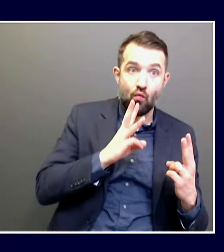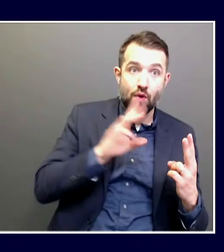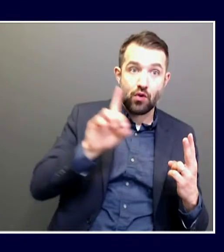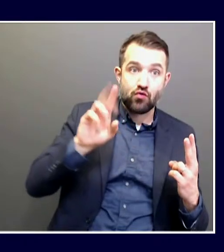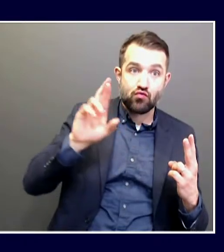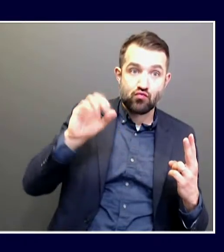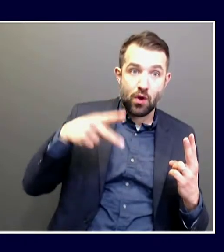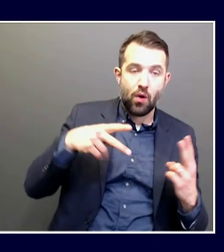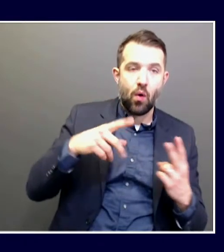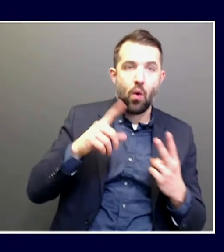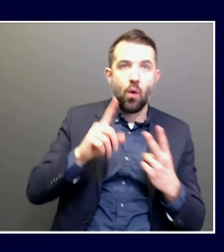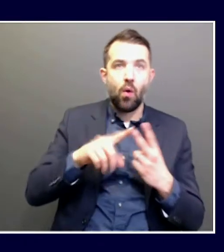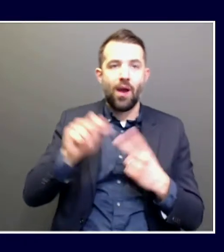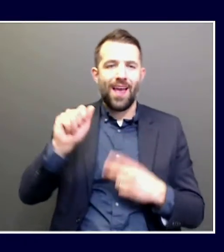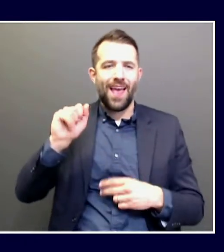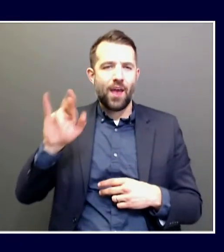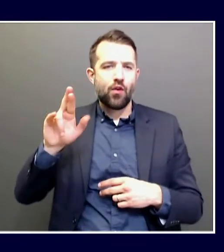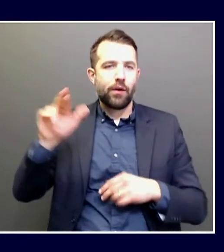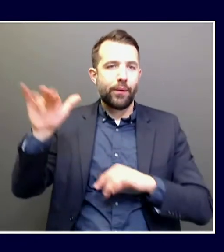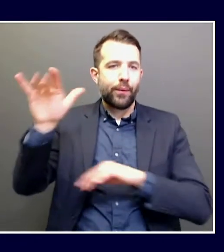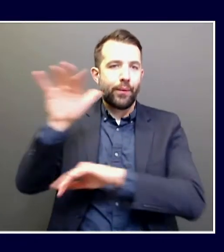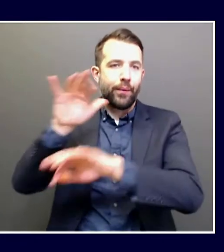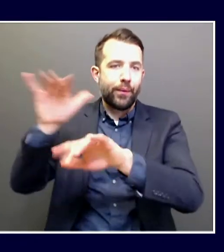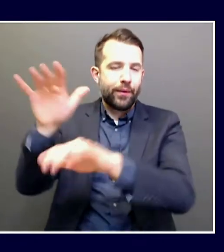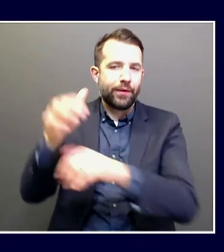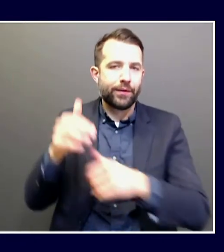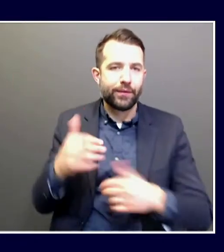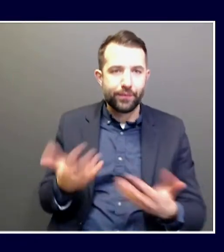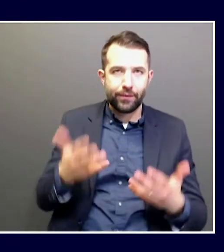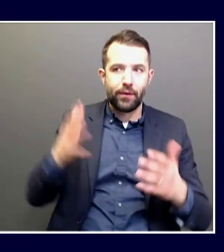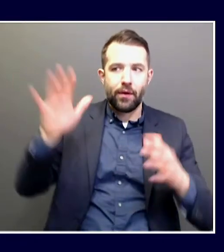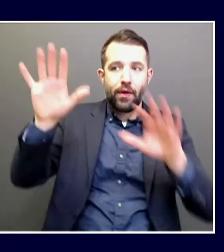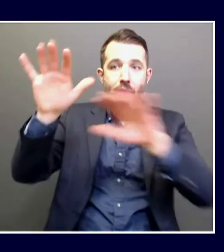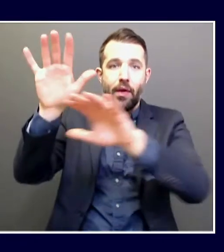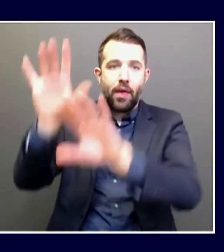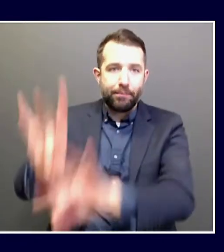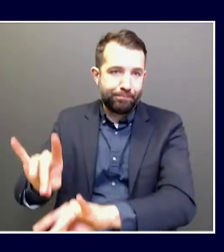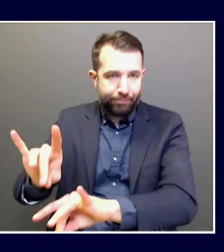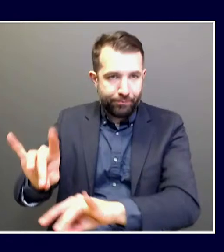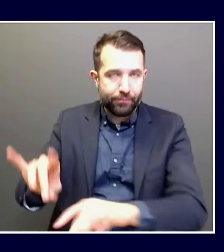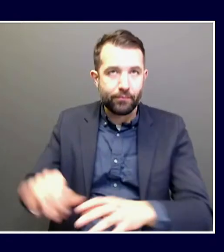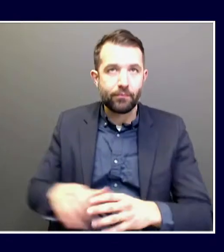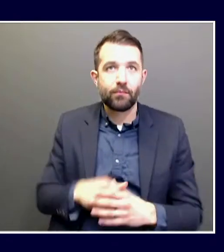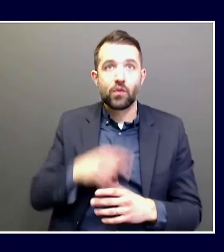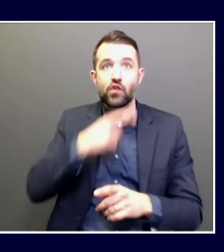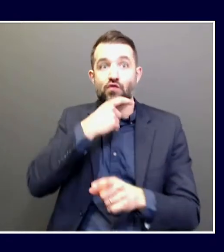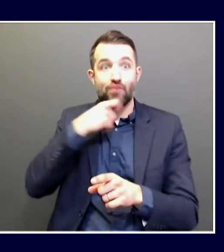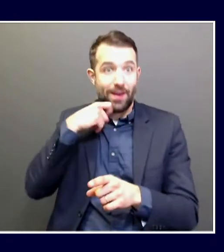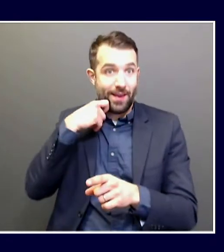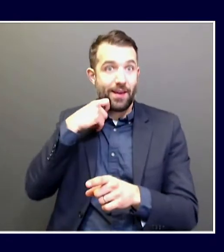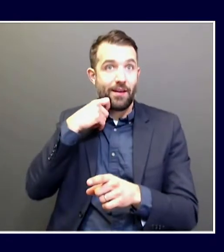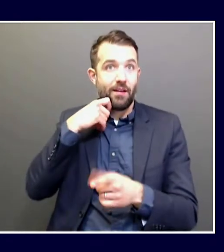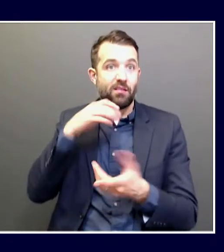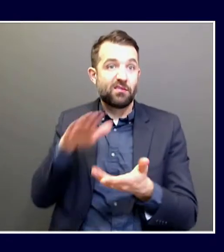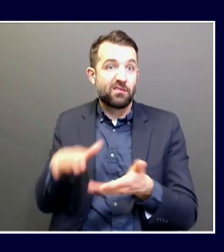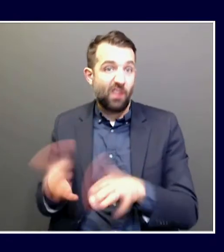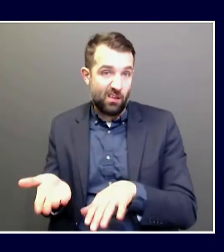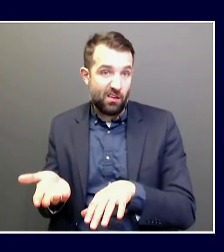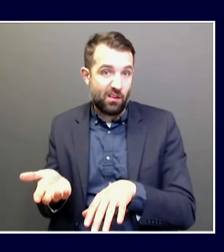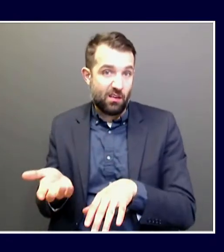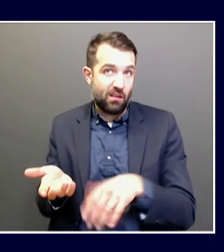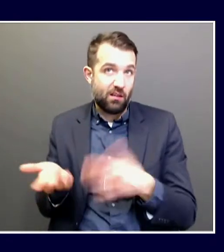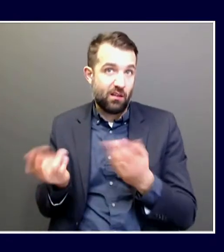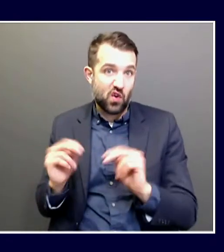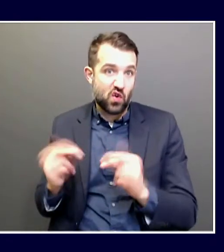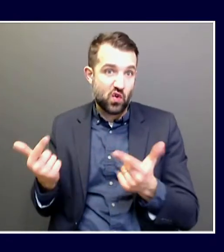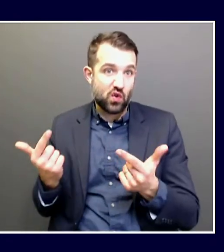do dry out, and that renders the virus ineffective at causing any further transmission. That's why we don't recommend you wipe down